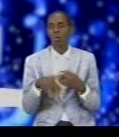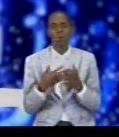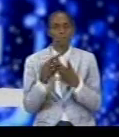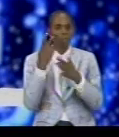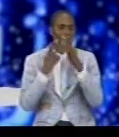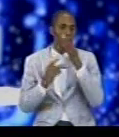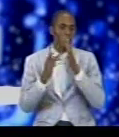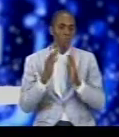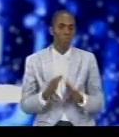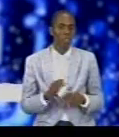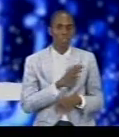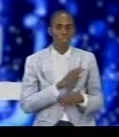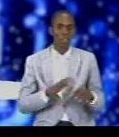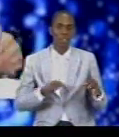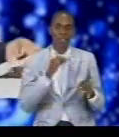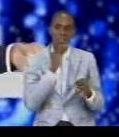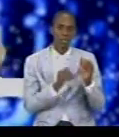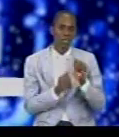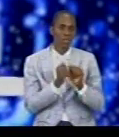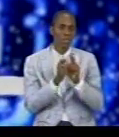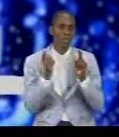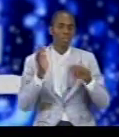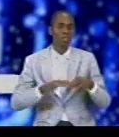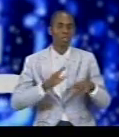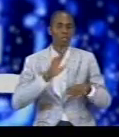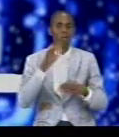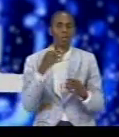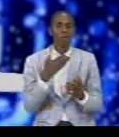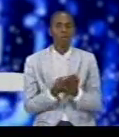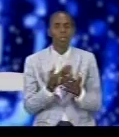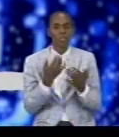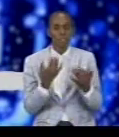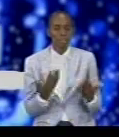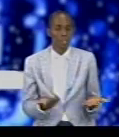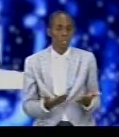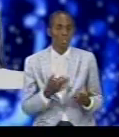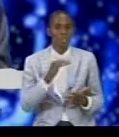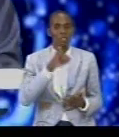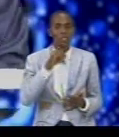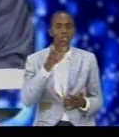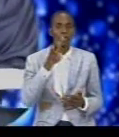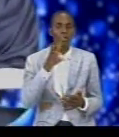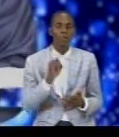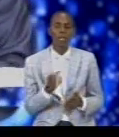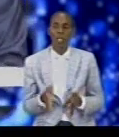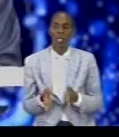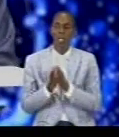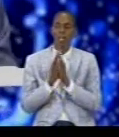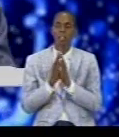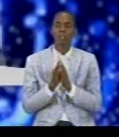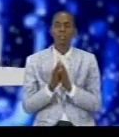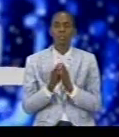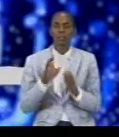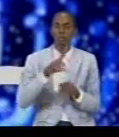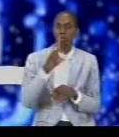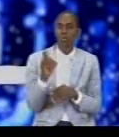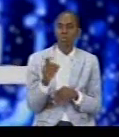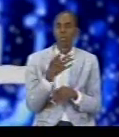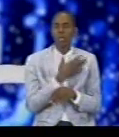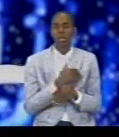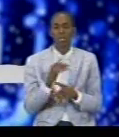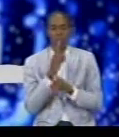Jesus Christ says something there. The Jews were asking him questions, and then he answered them, and he told them something